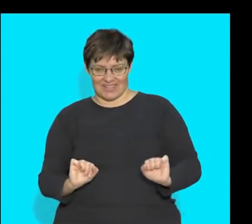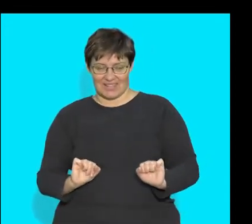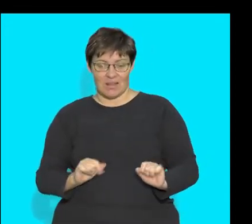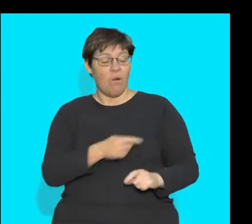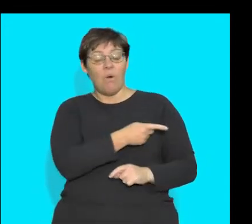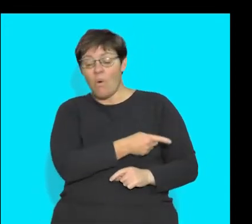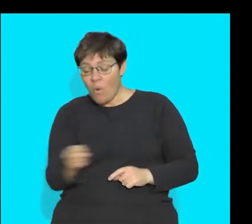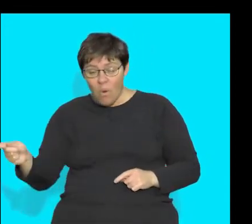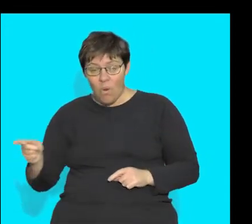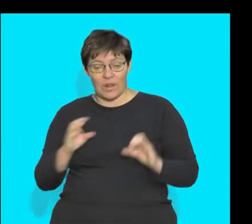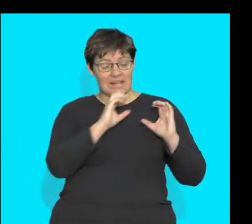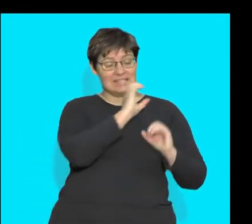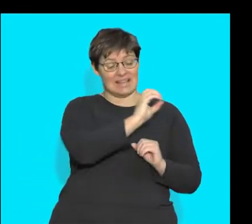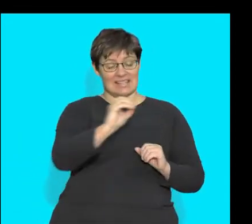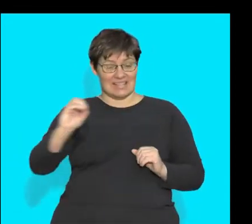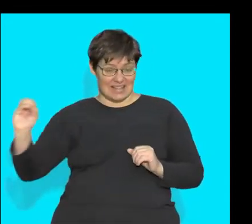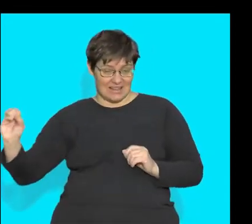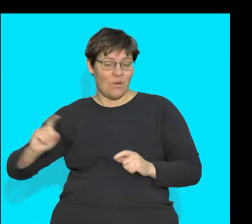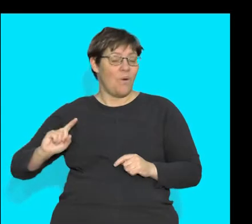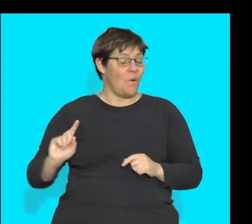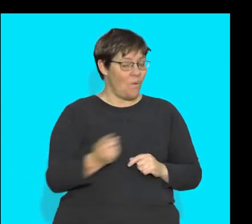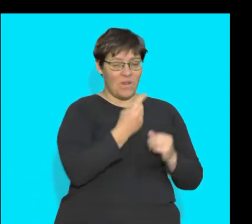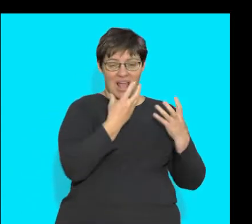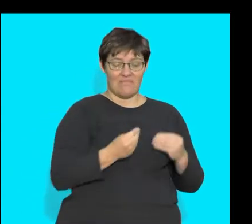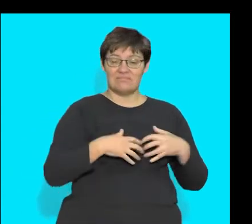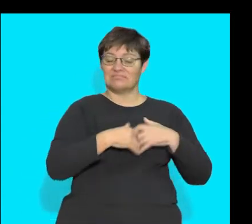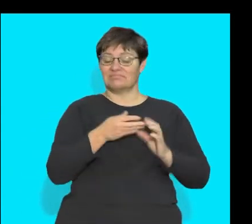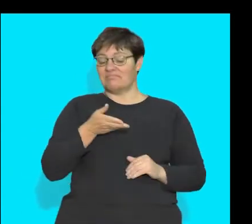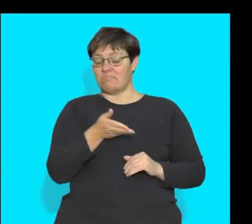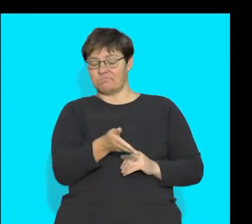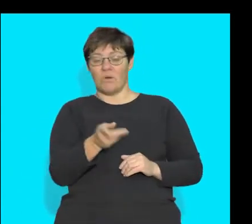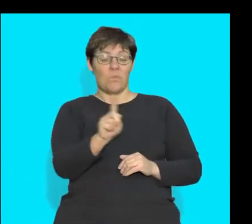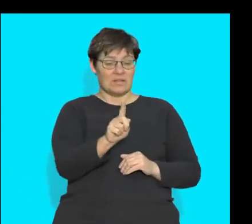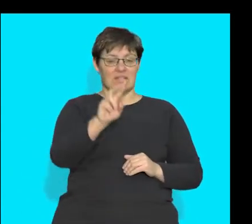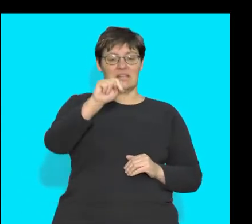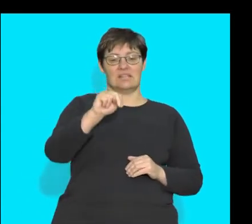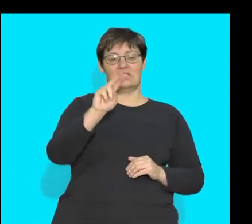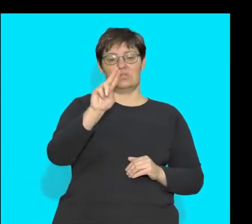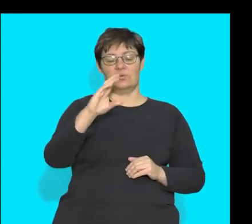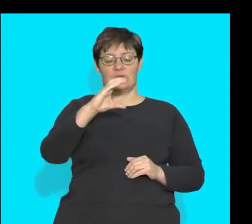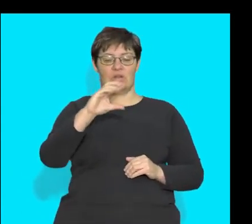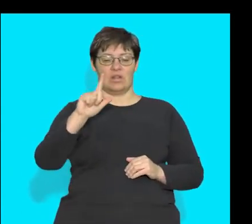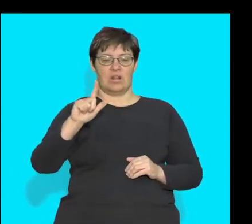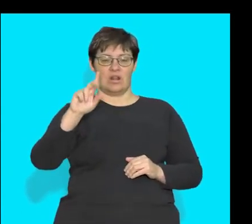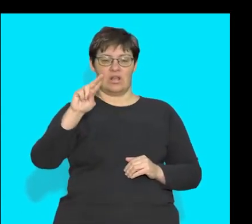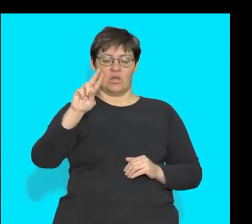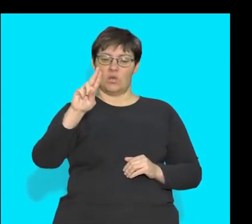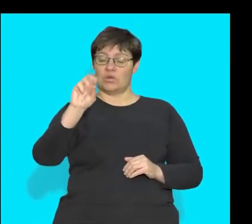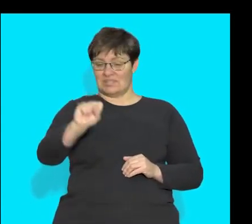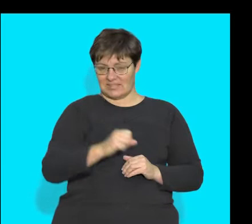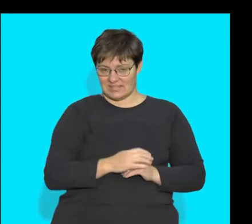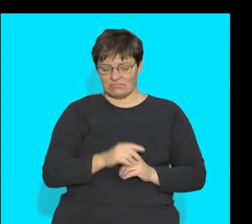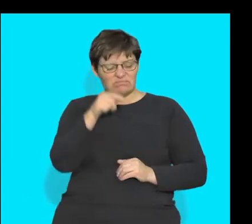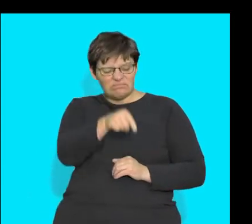the cells that we're going to look at, all of them have a nucleus. And we're going to have a look just now what